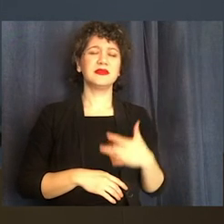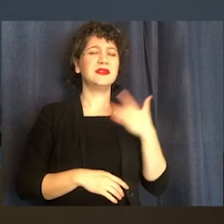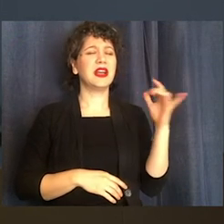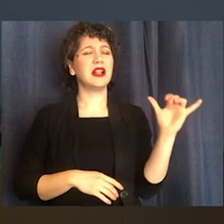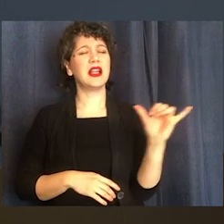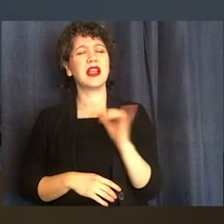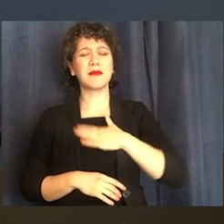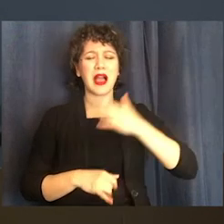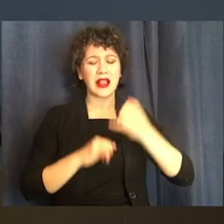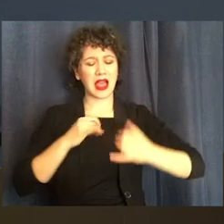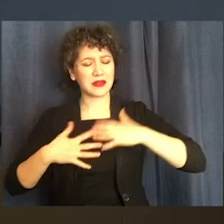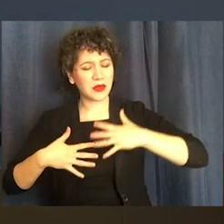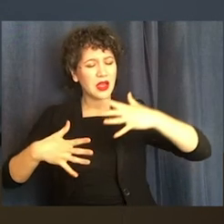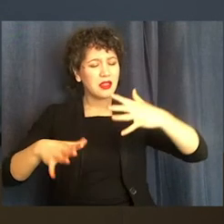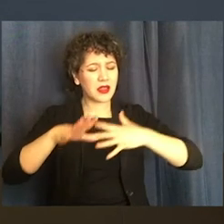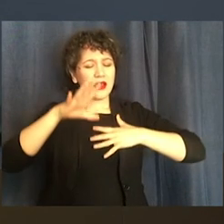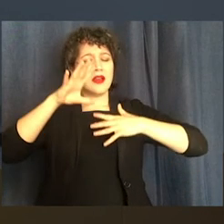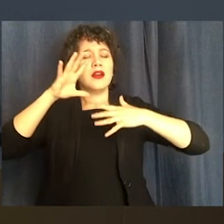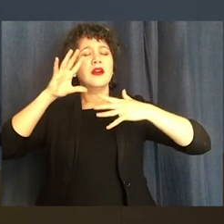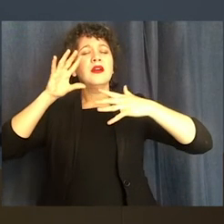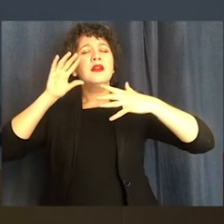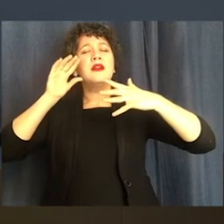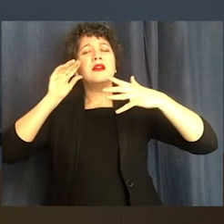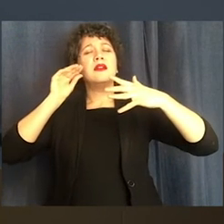Feeling like I'm walking my last steps.